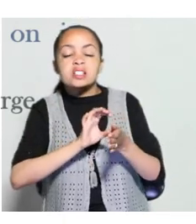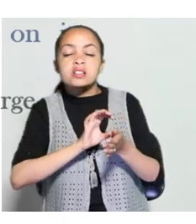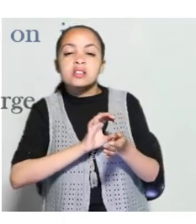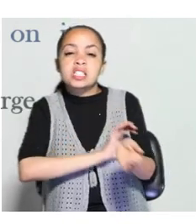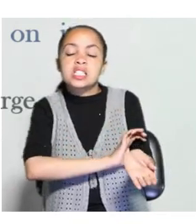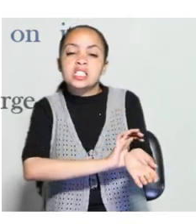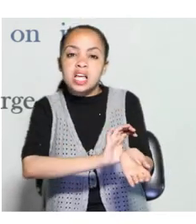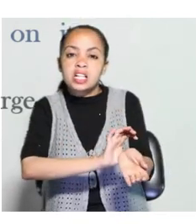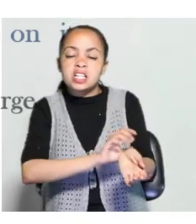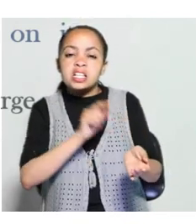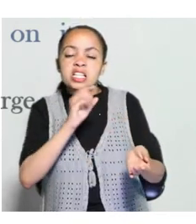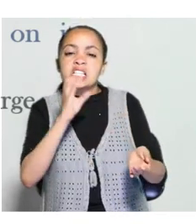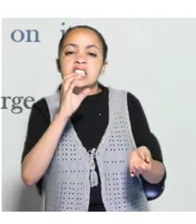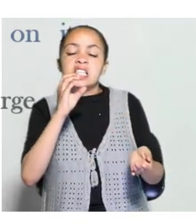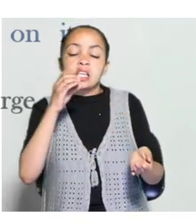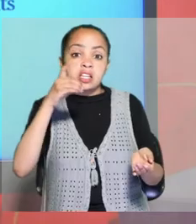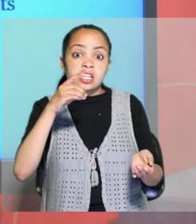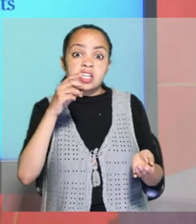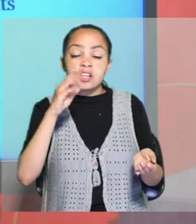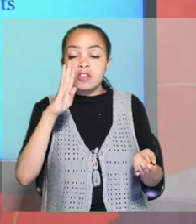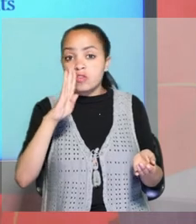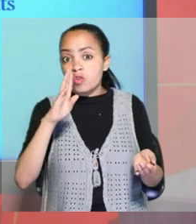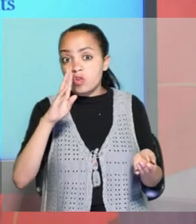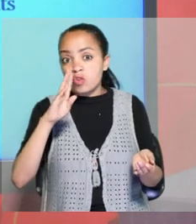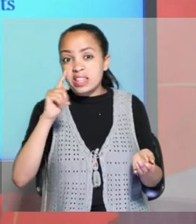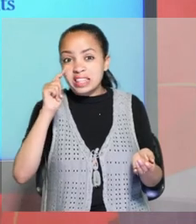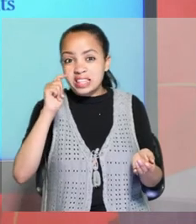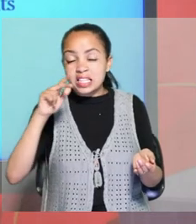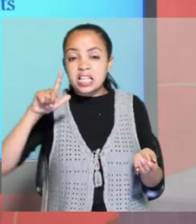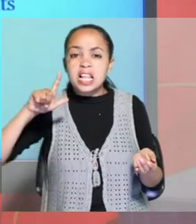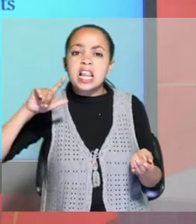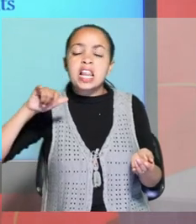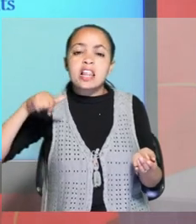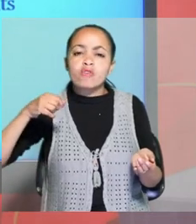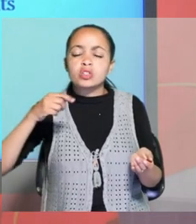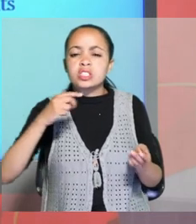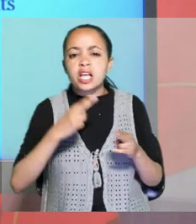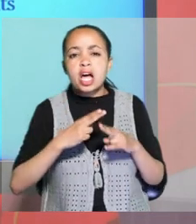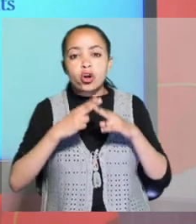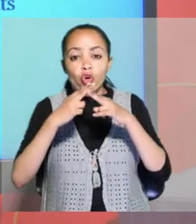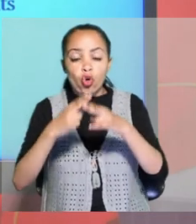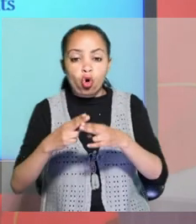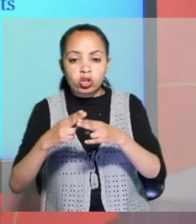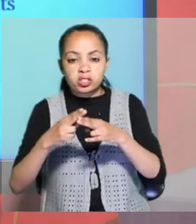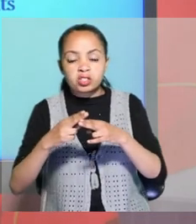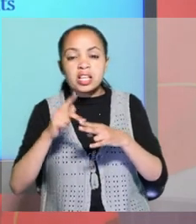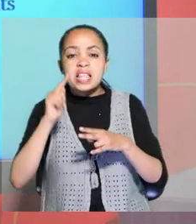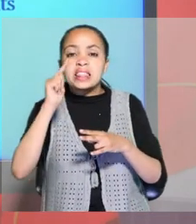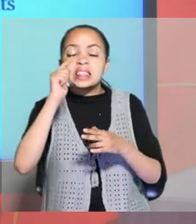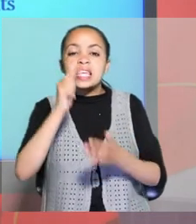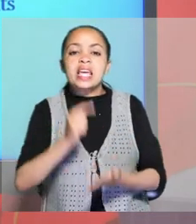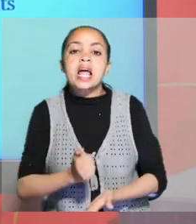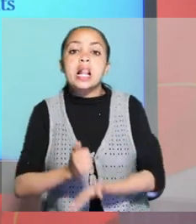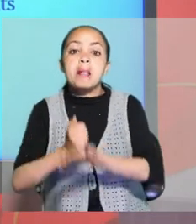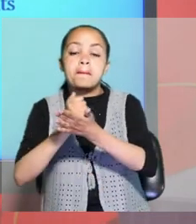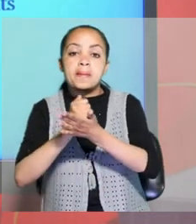to be CD4 T lymphocyte. They are said to be T helper